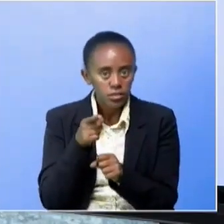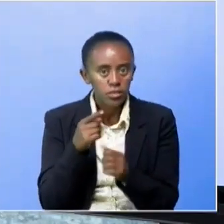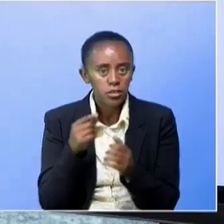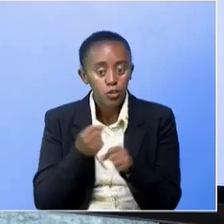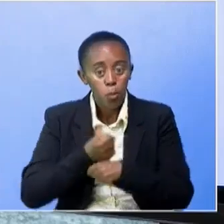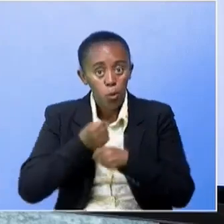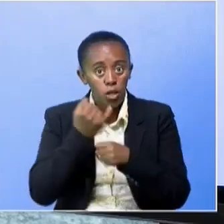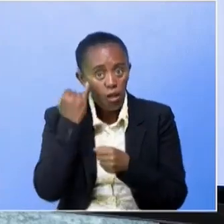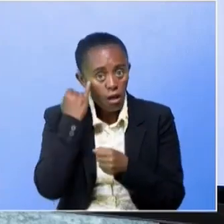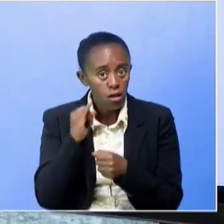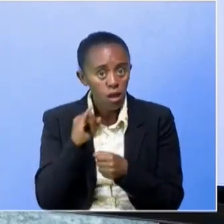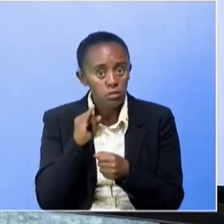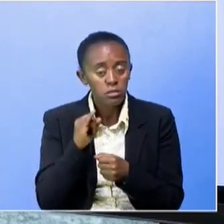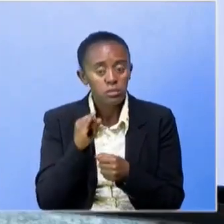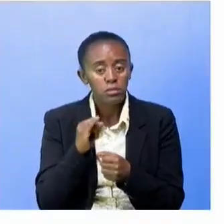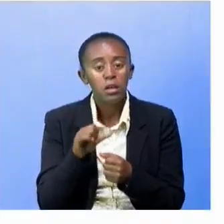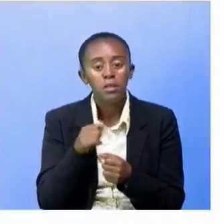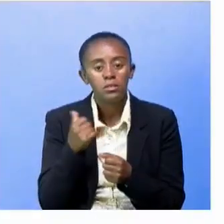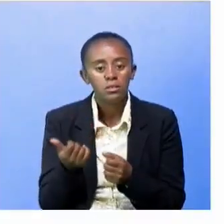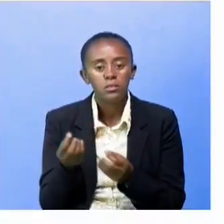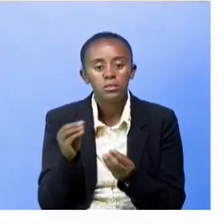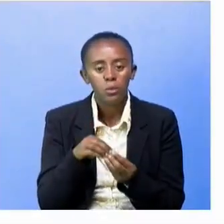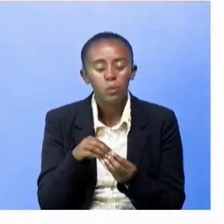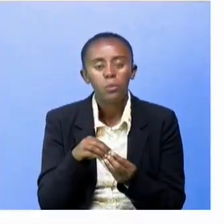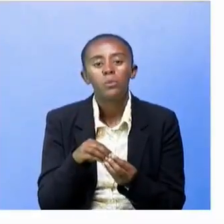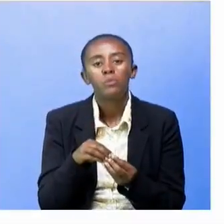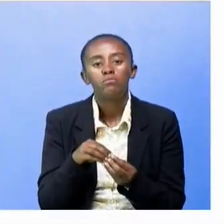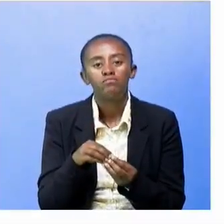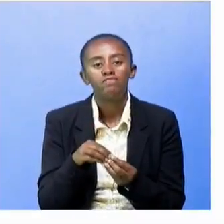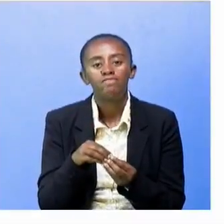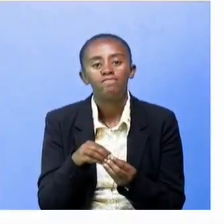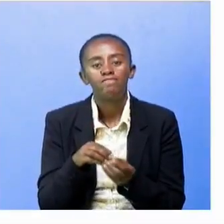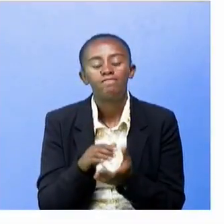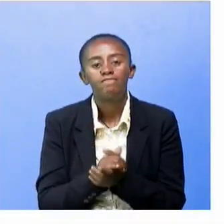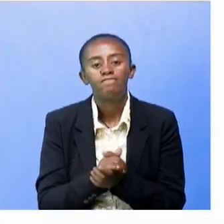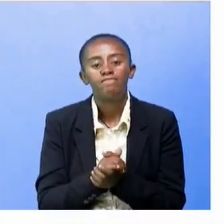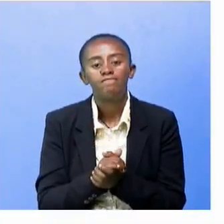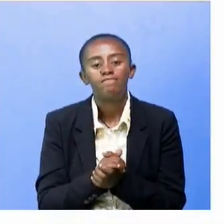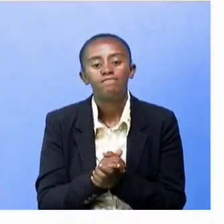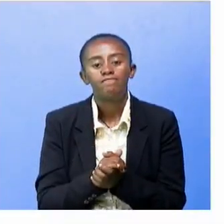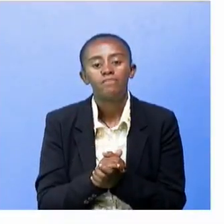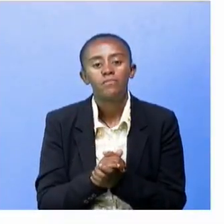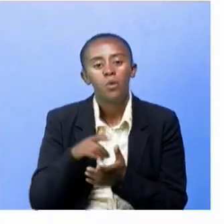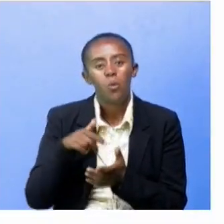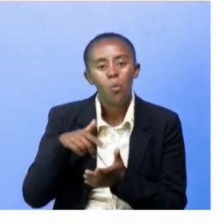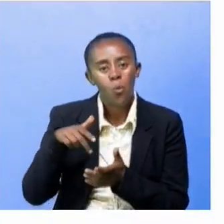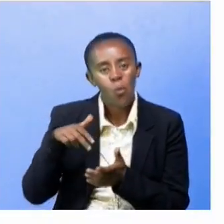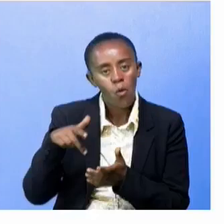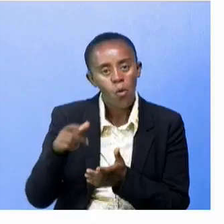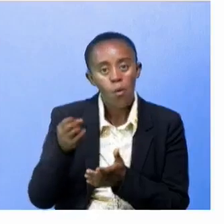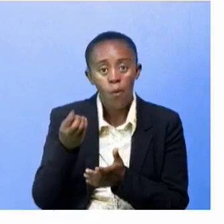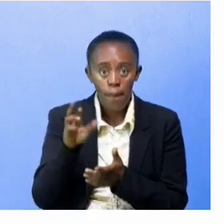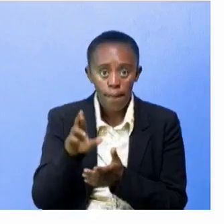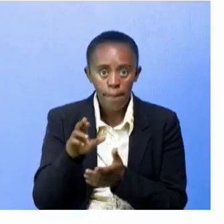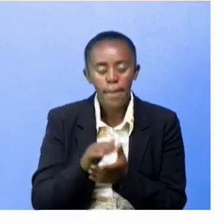you have this. The other we could talk about is walk or